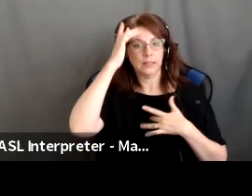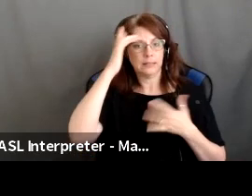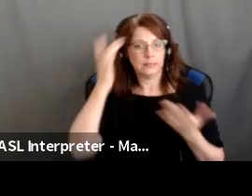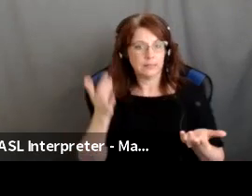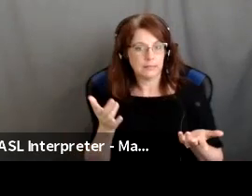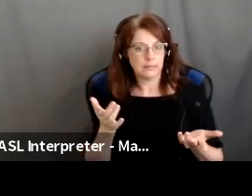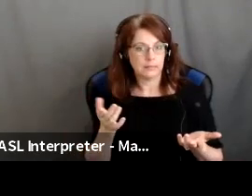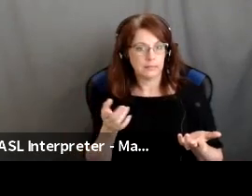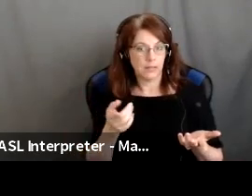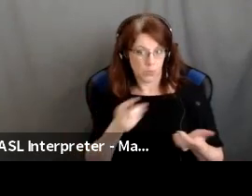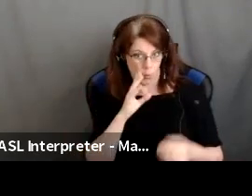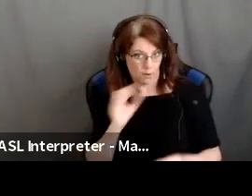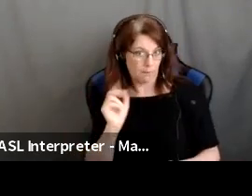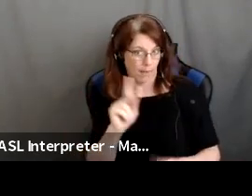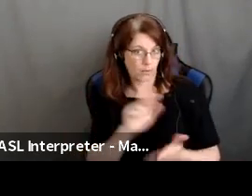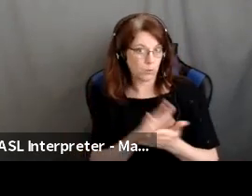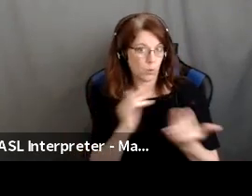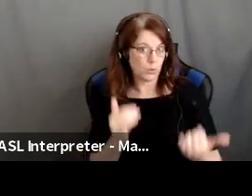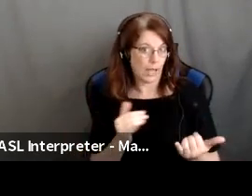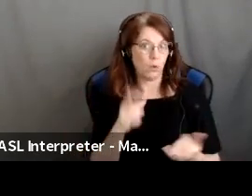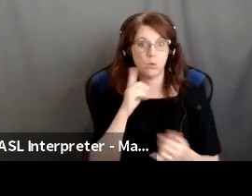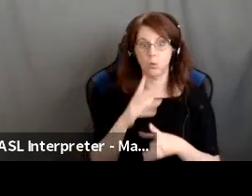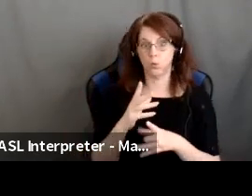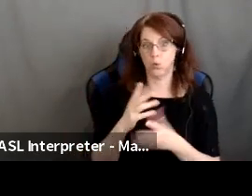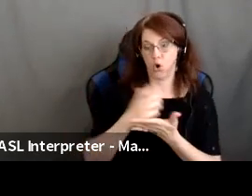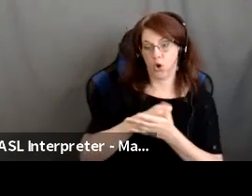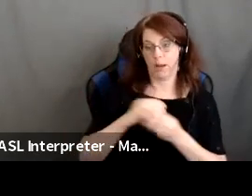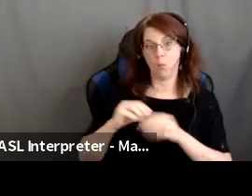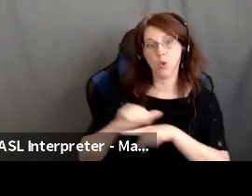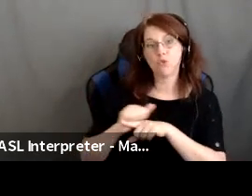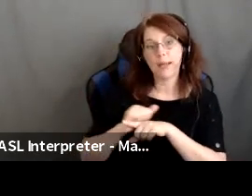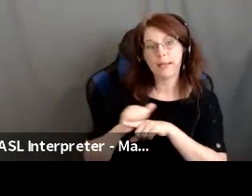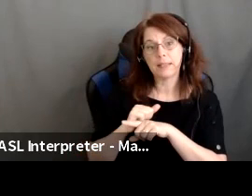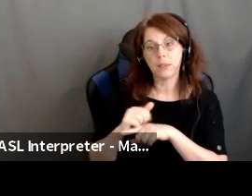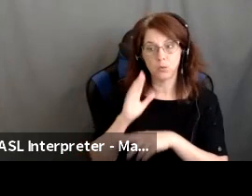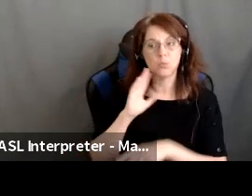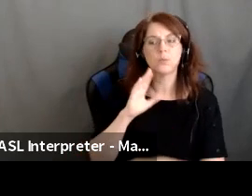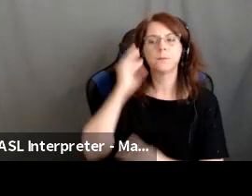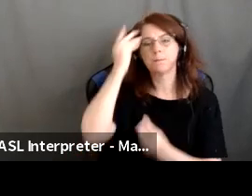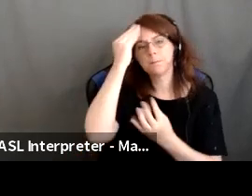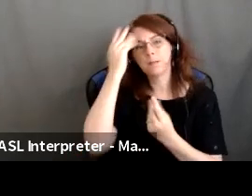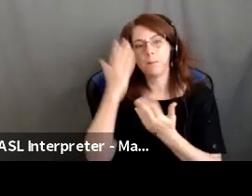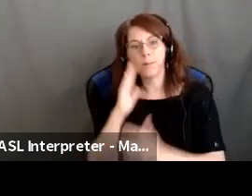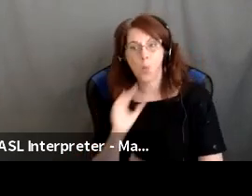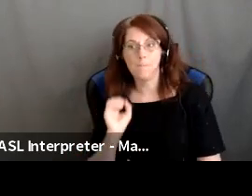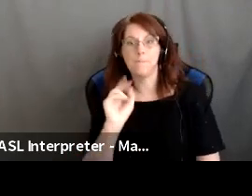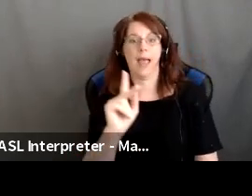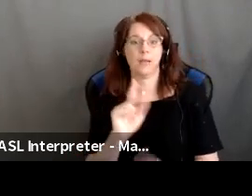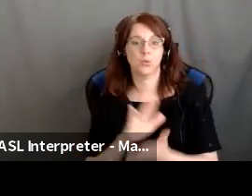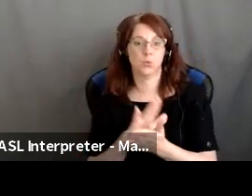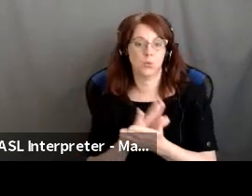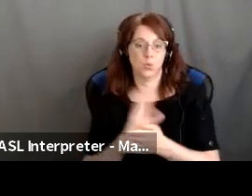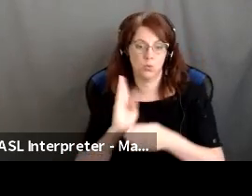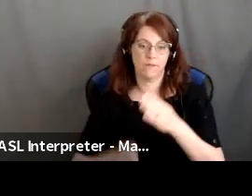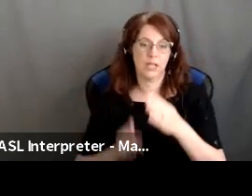know, are you going back to school now? Are you getting more training? Are you looking at going back to school to finish your degree or